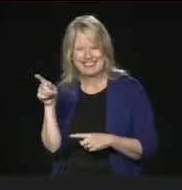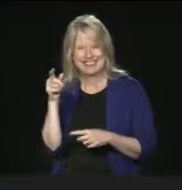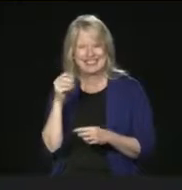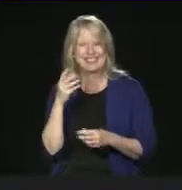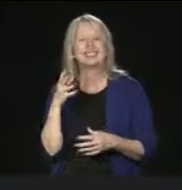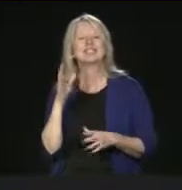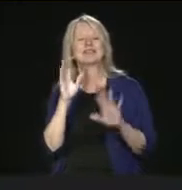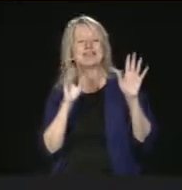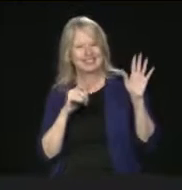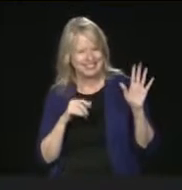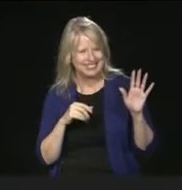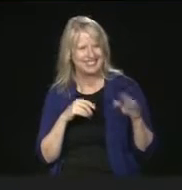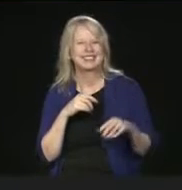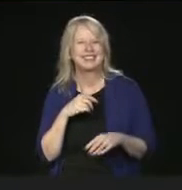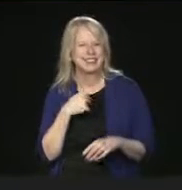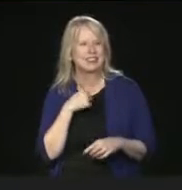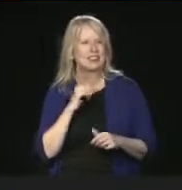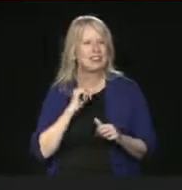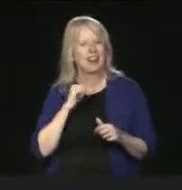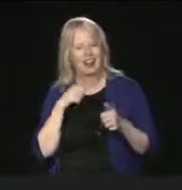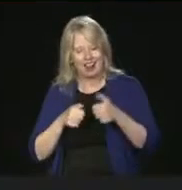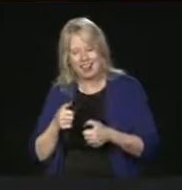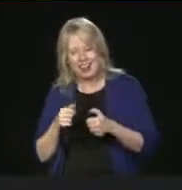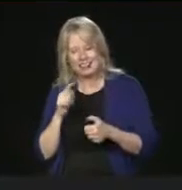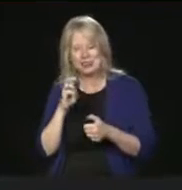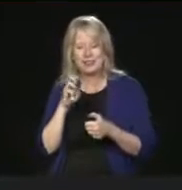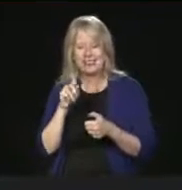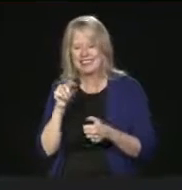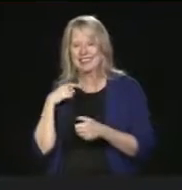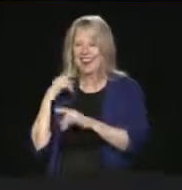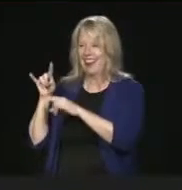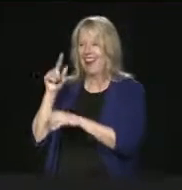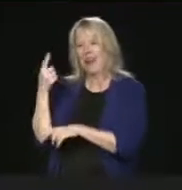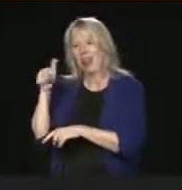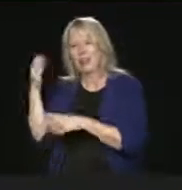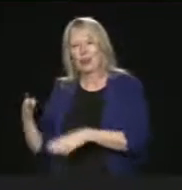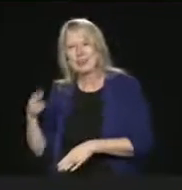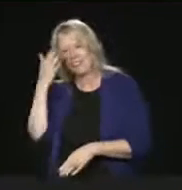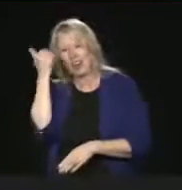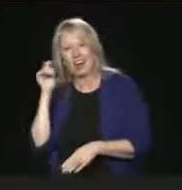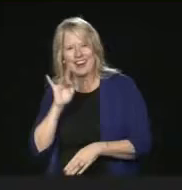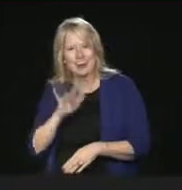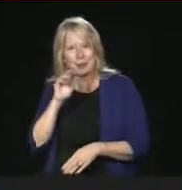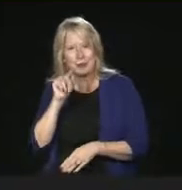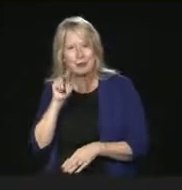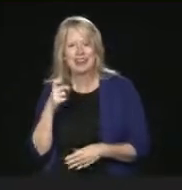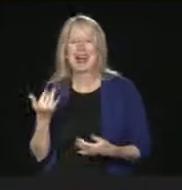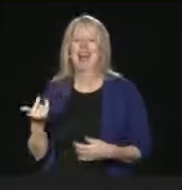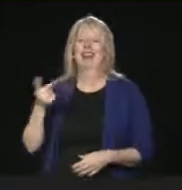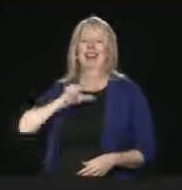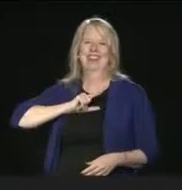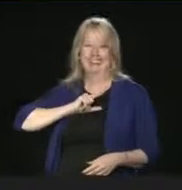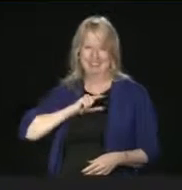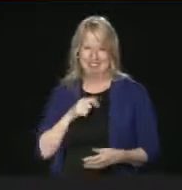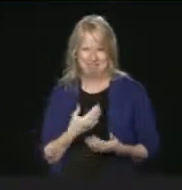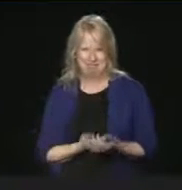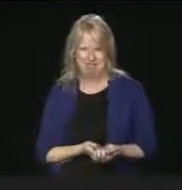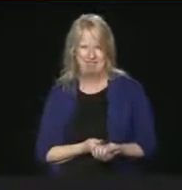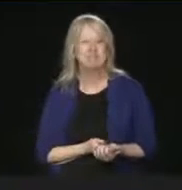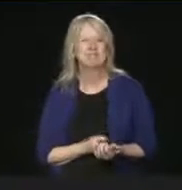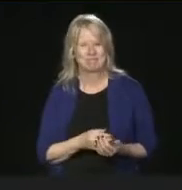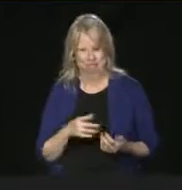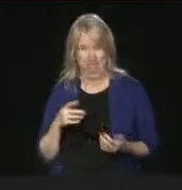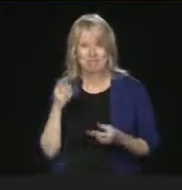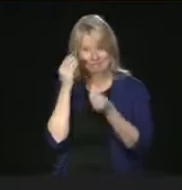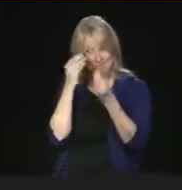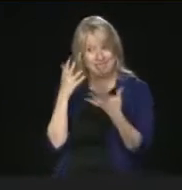Good grief. And there I was sending a tweet mocking another colleague for having done the there you go. It's yeah. Anyway. Okay. You're live now,